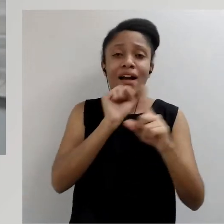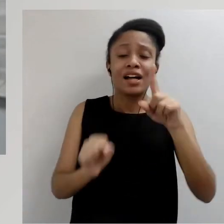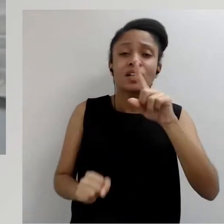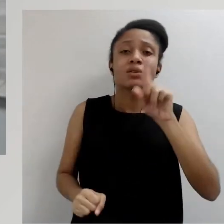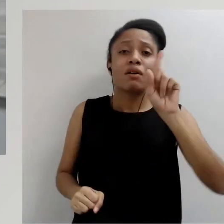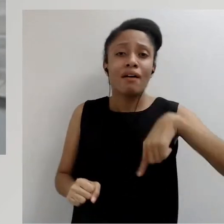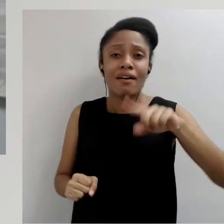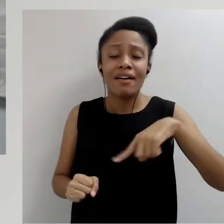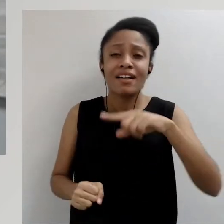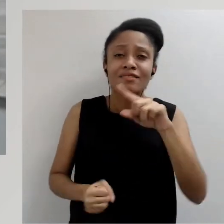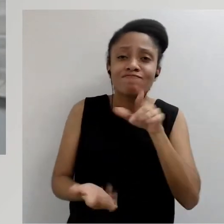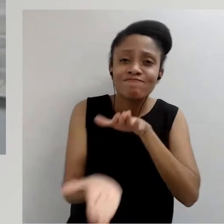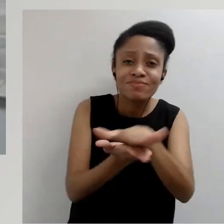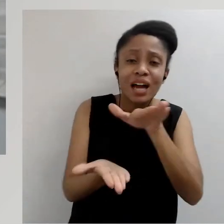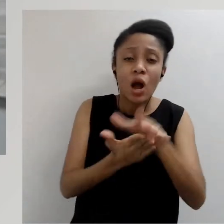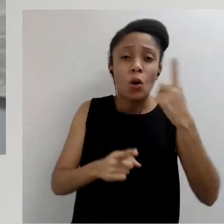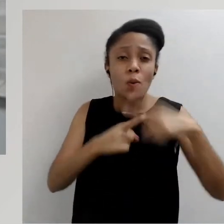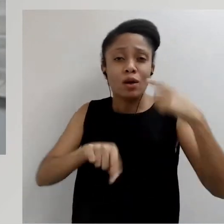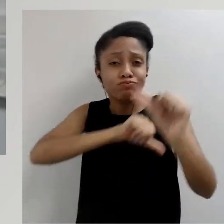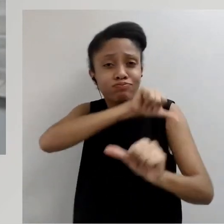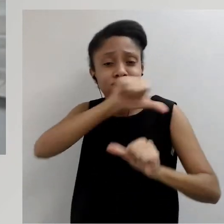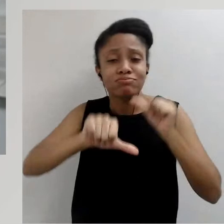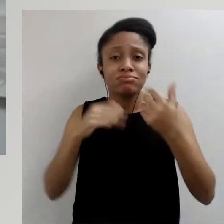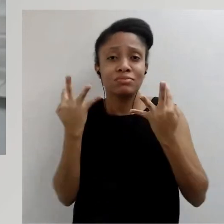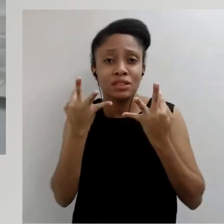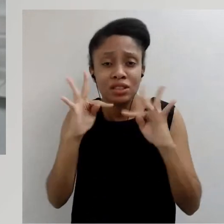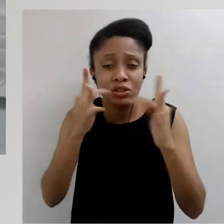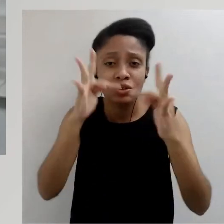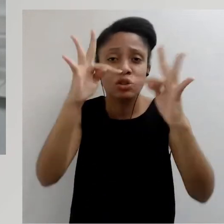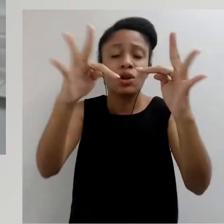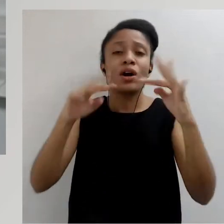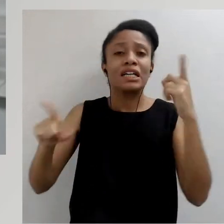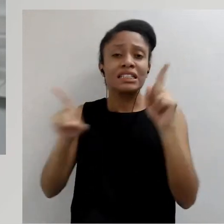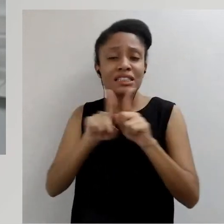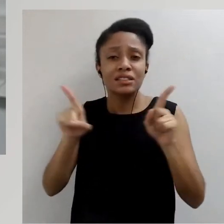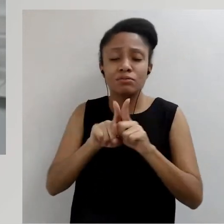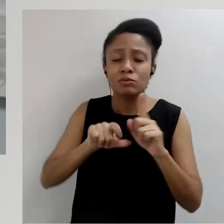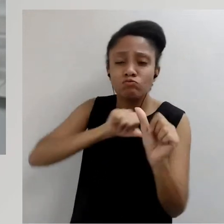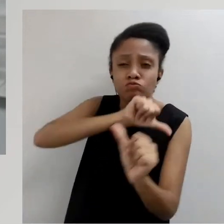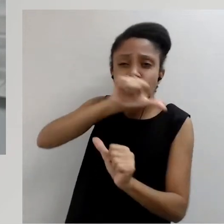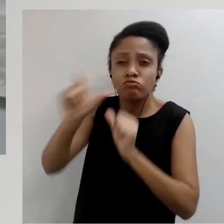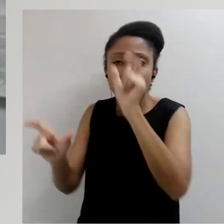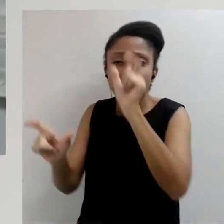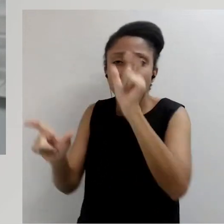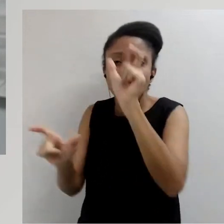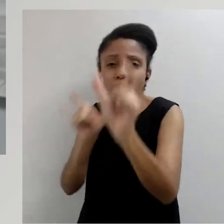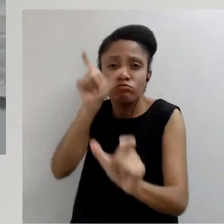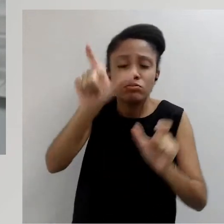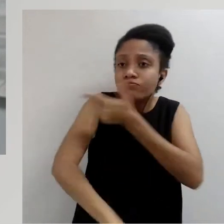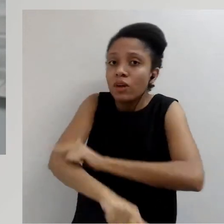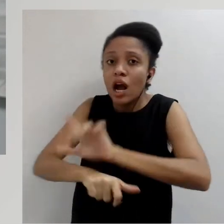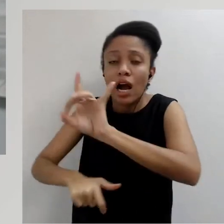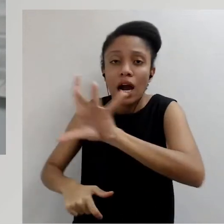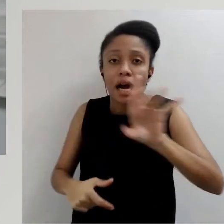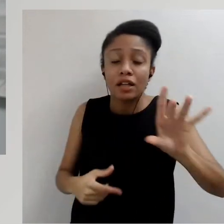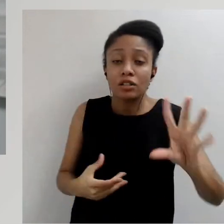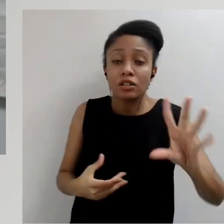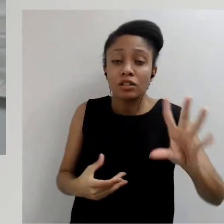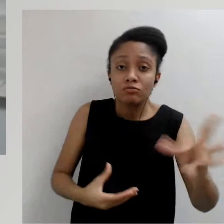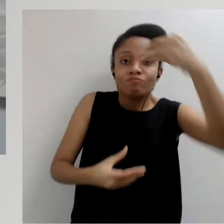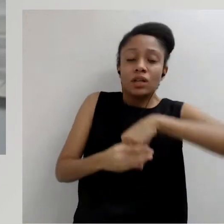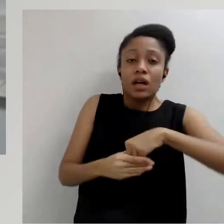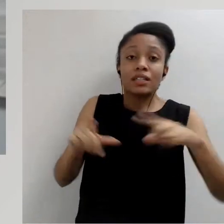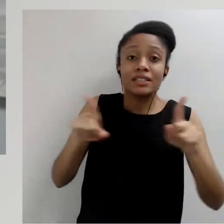printing market as a whole to understand these technological changes and these behavioral changes to bring this to our